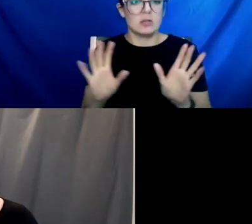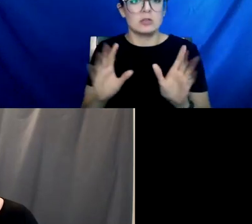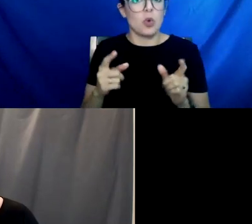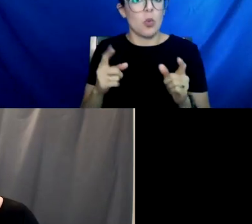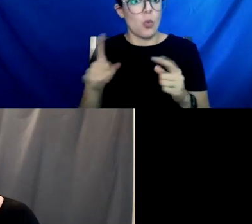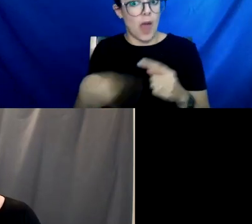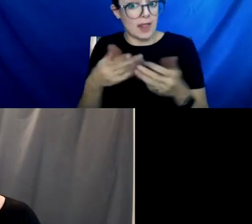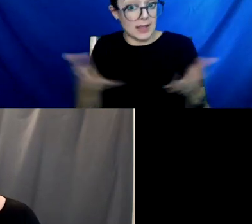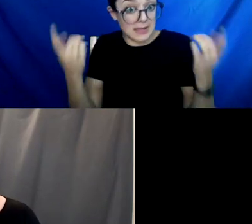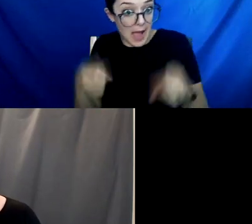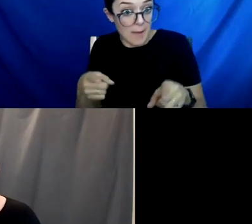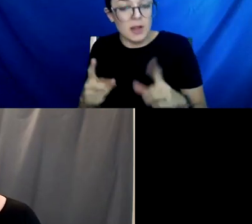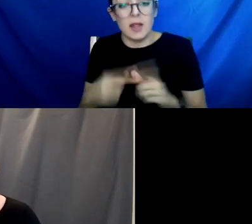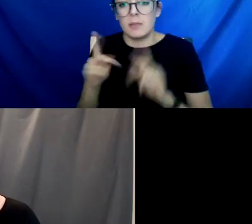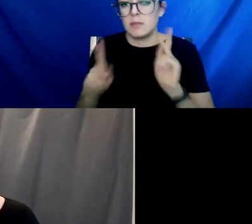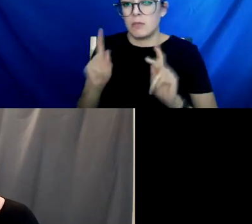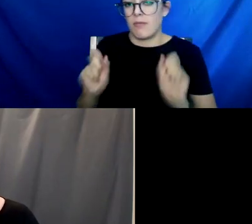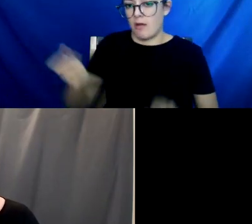happening.